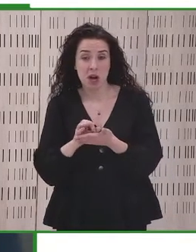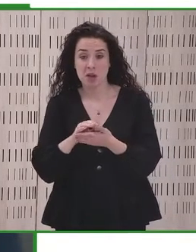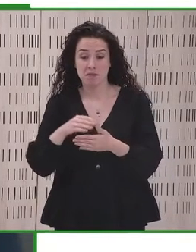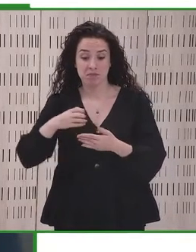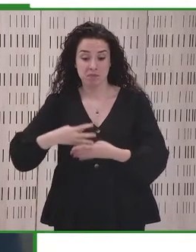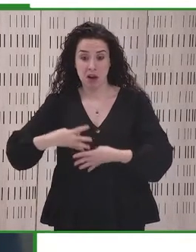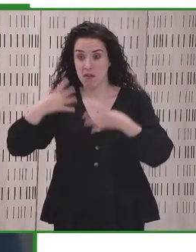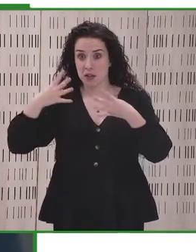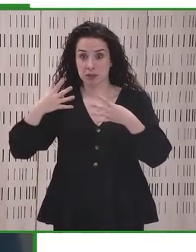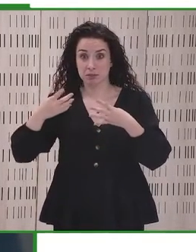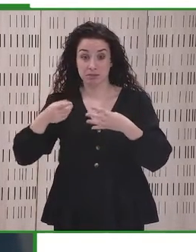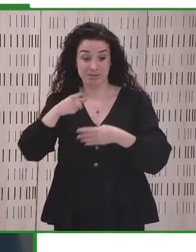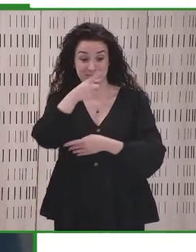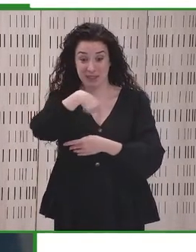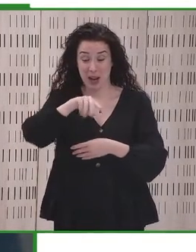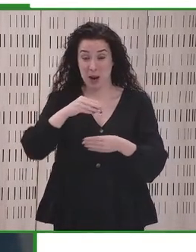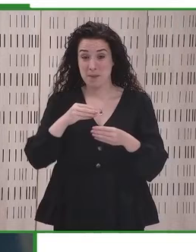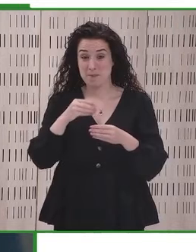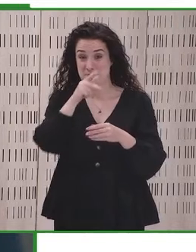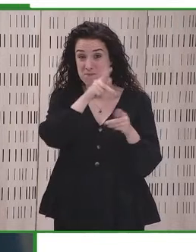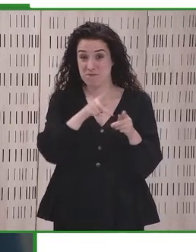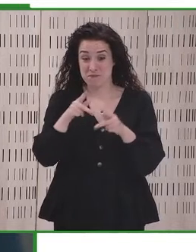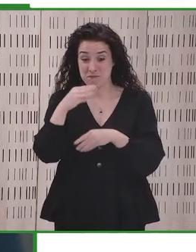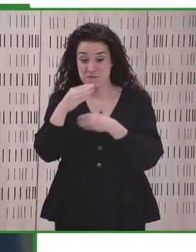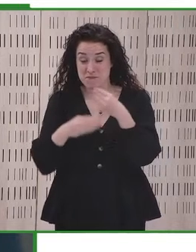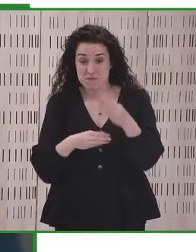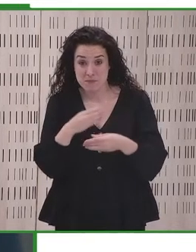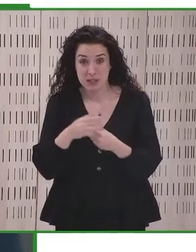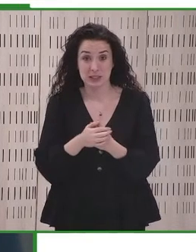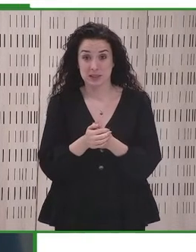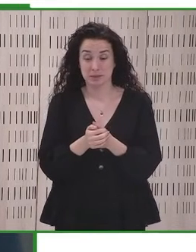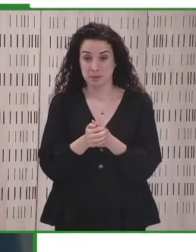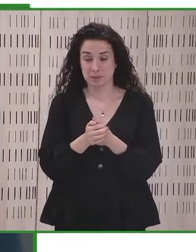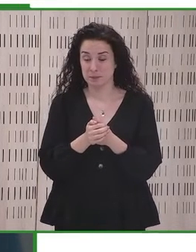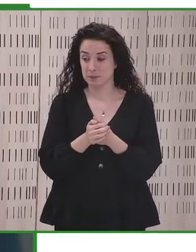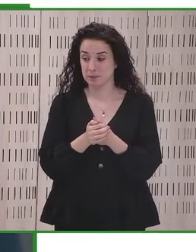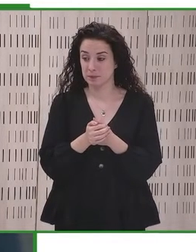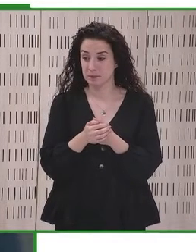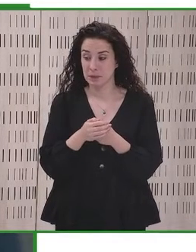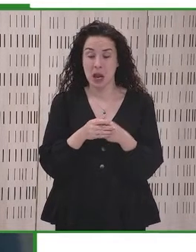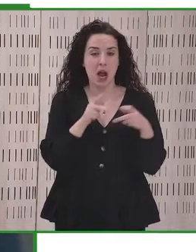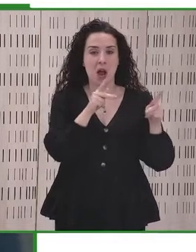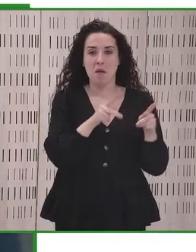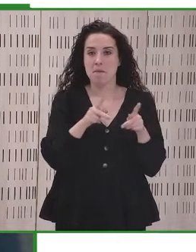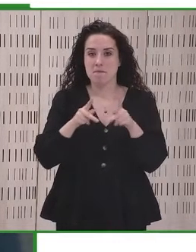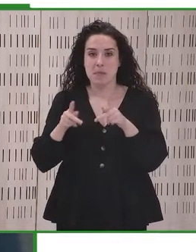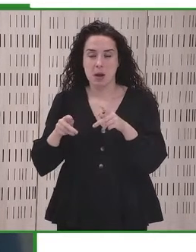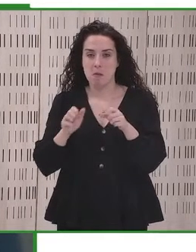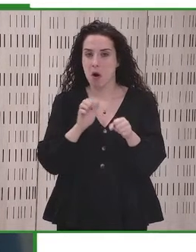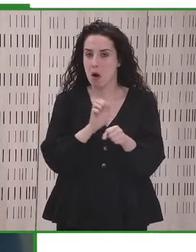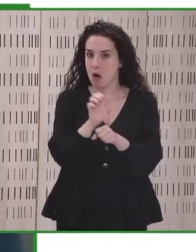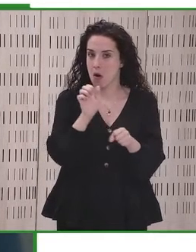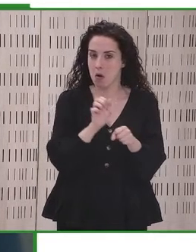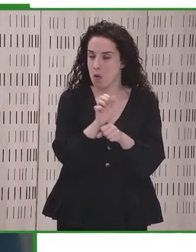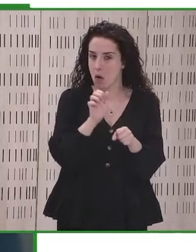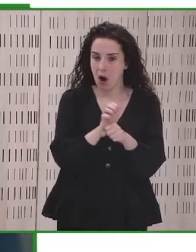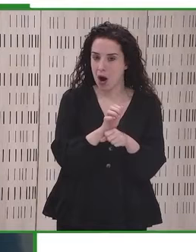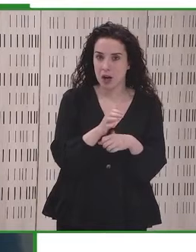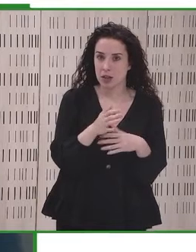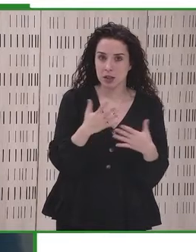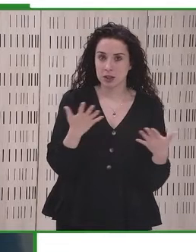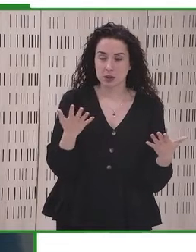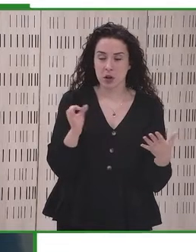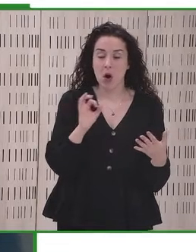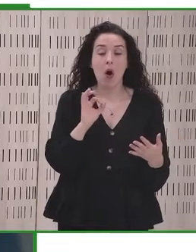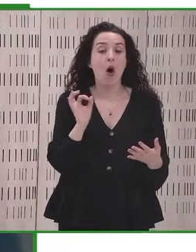products, services or infrastructures, they have to include